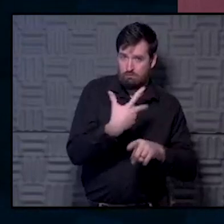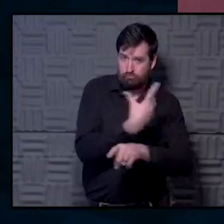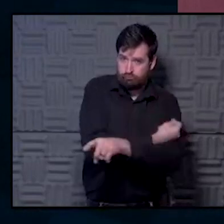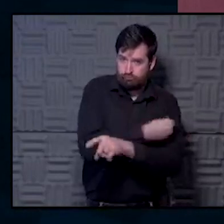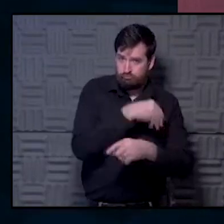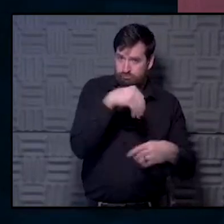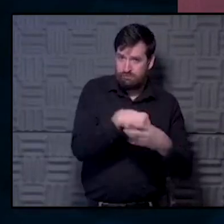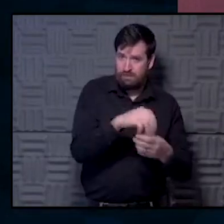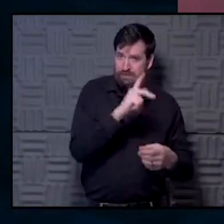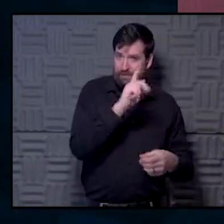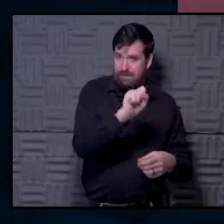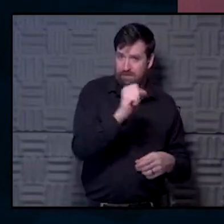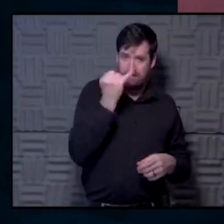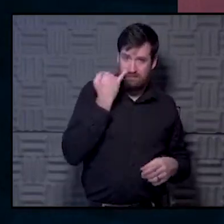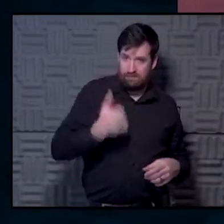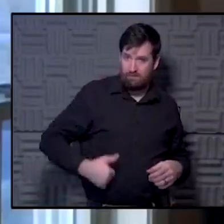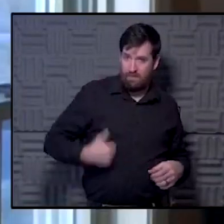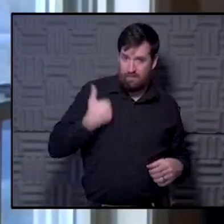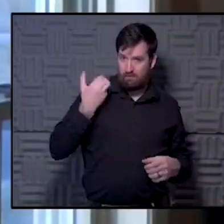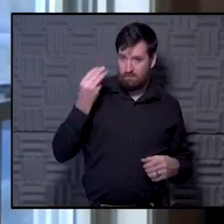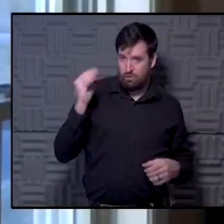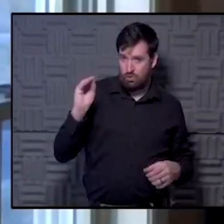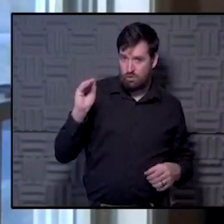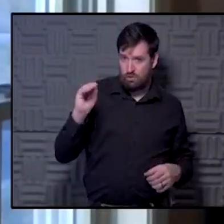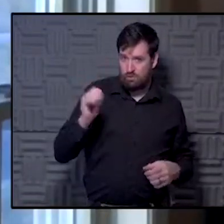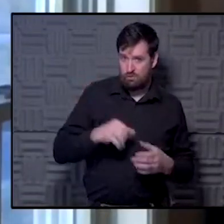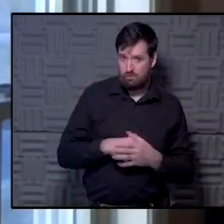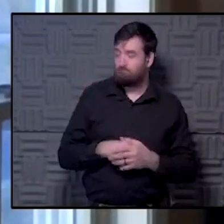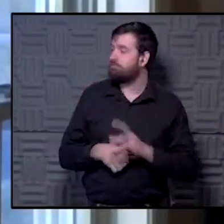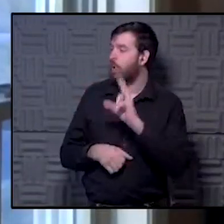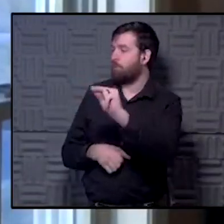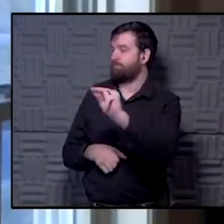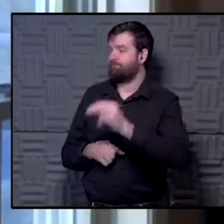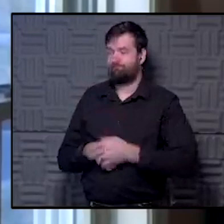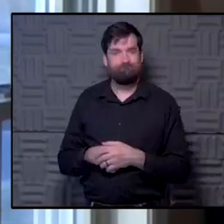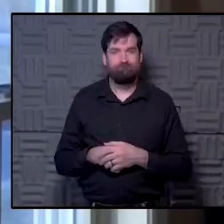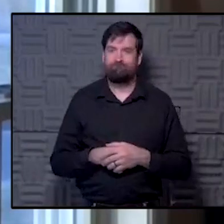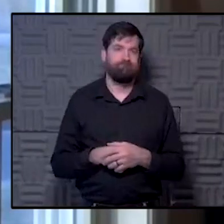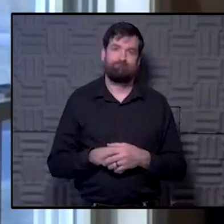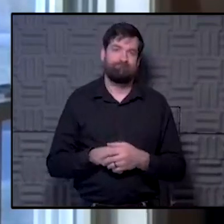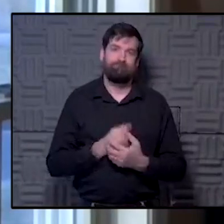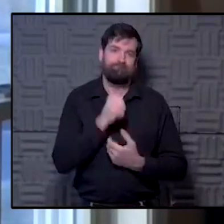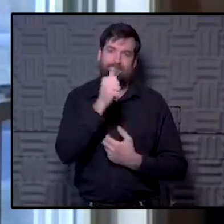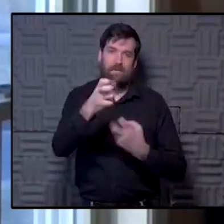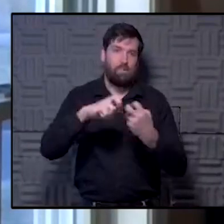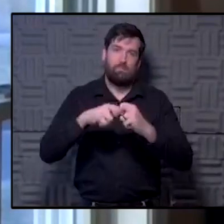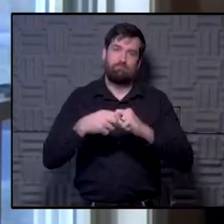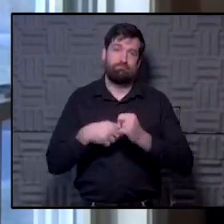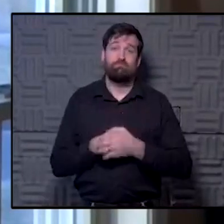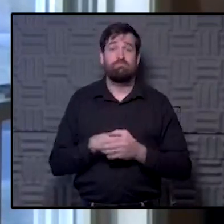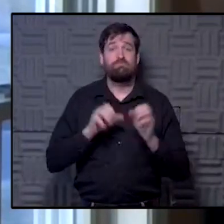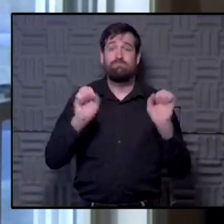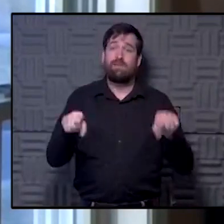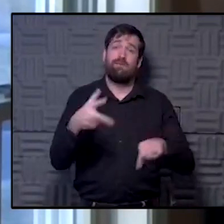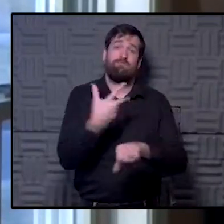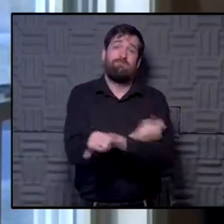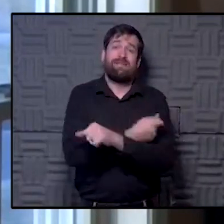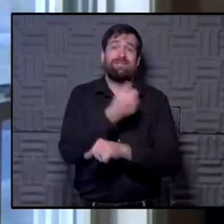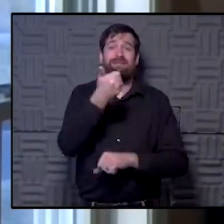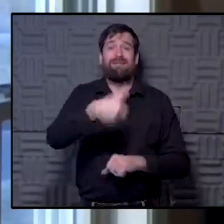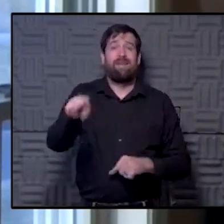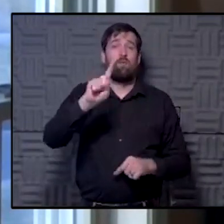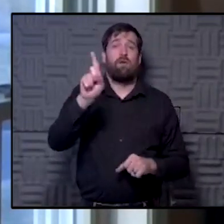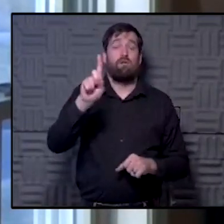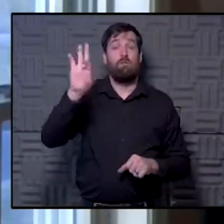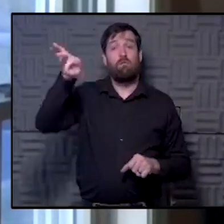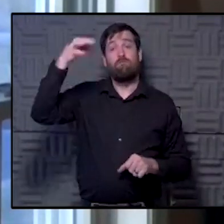in Kansas if I live in Missouri? No, it is not a problem. You can receive the vaccine anywhere. The federal